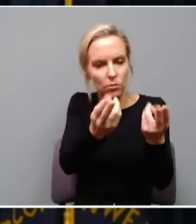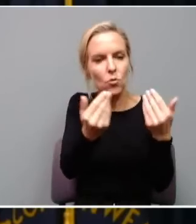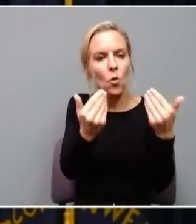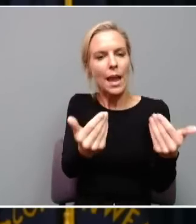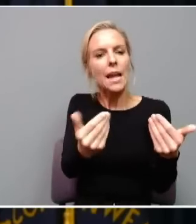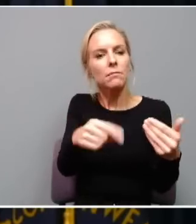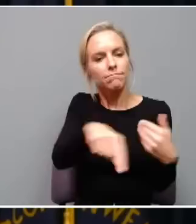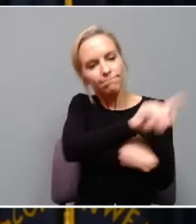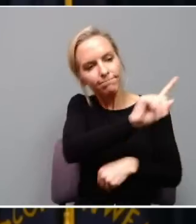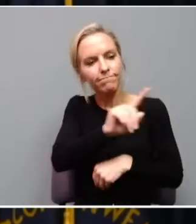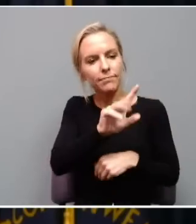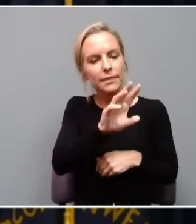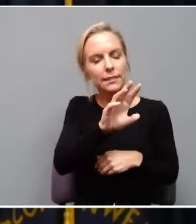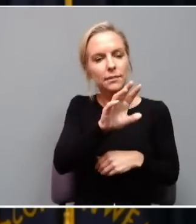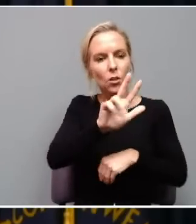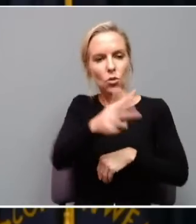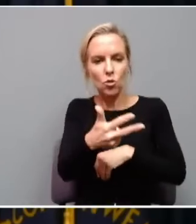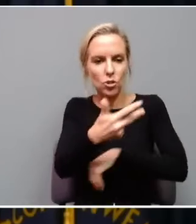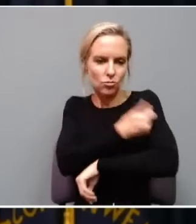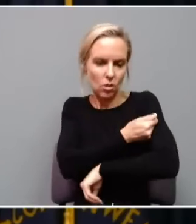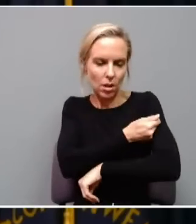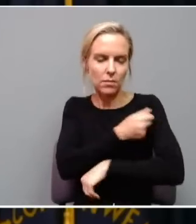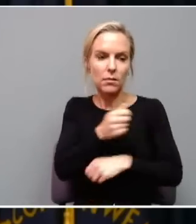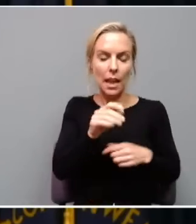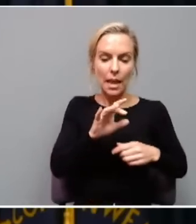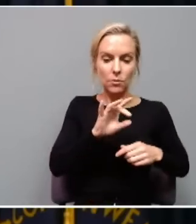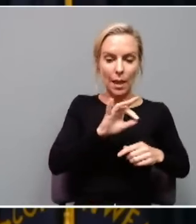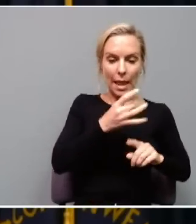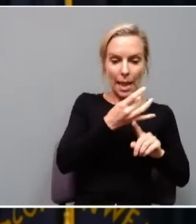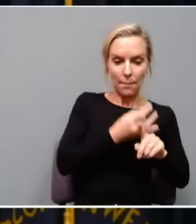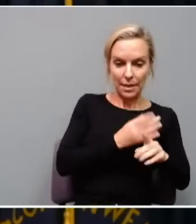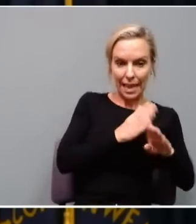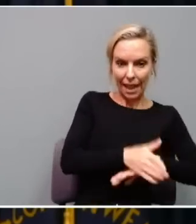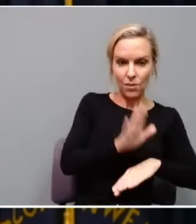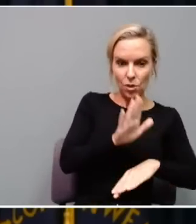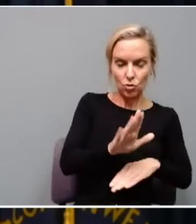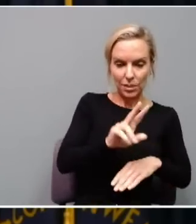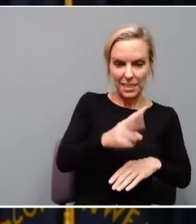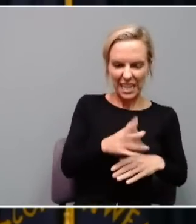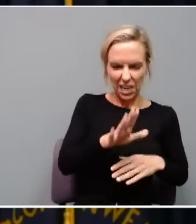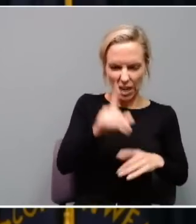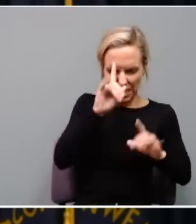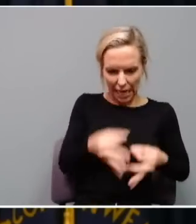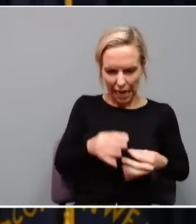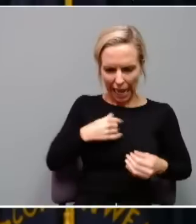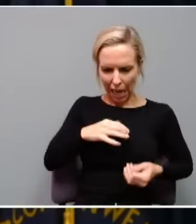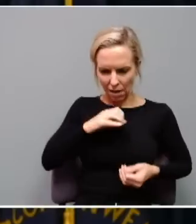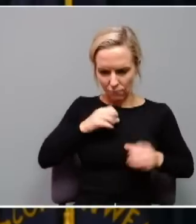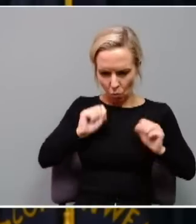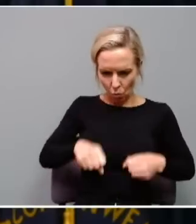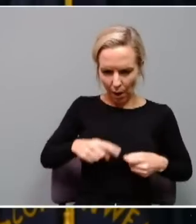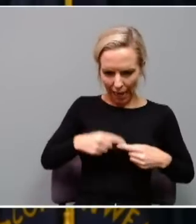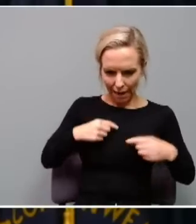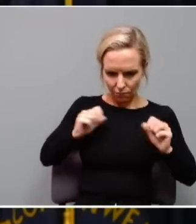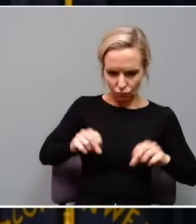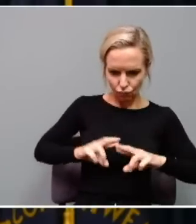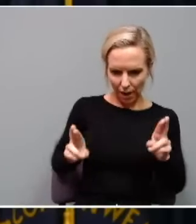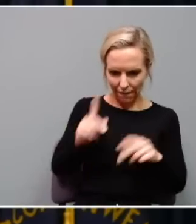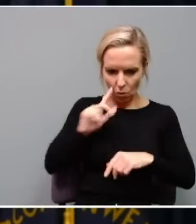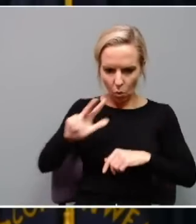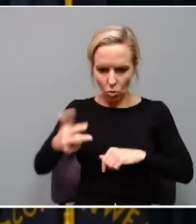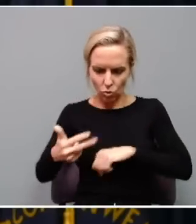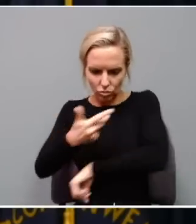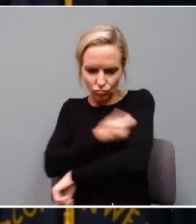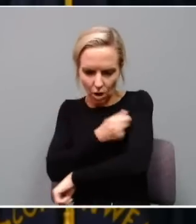8 months after your second one. So that's how you determine it if you're over 65. If you got real severe health conditions, go